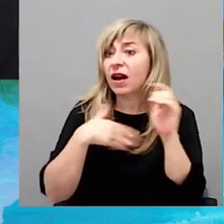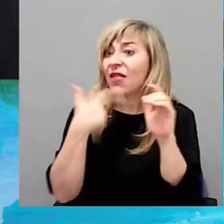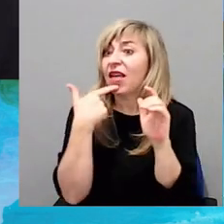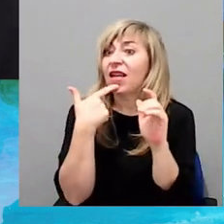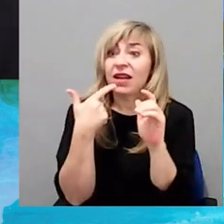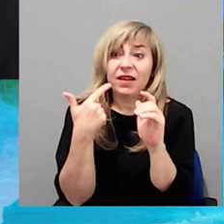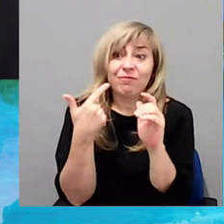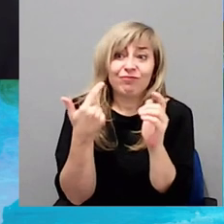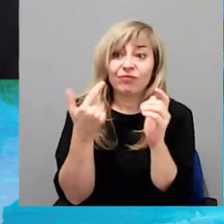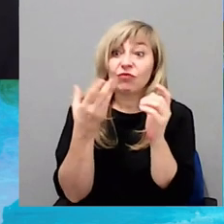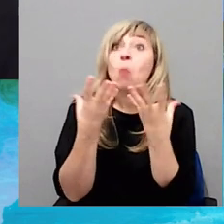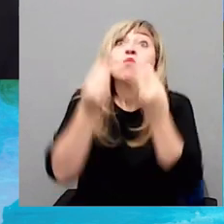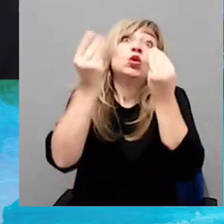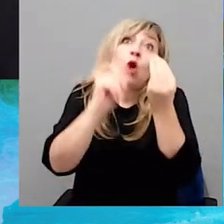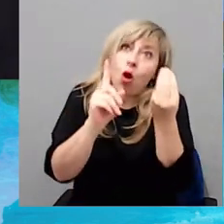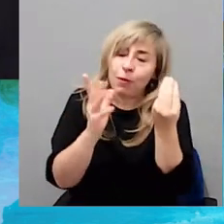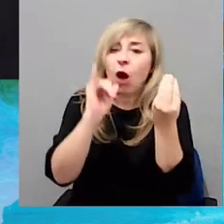and it requires